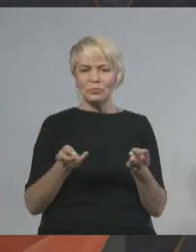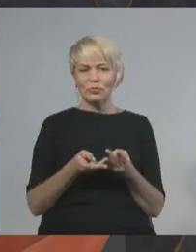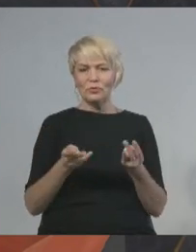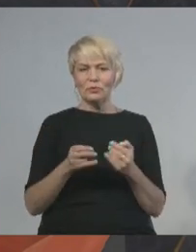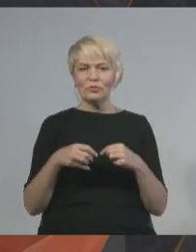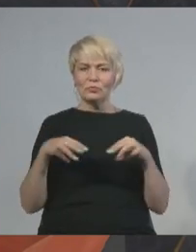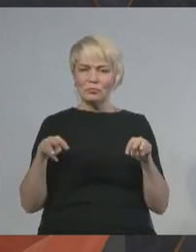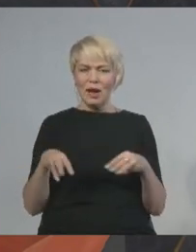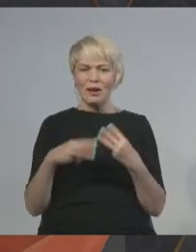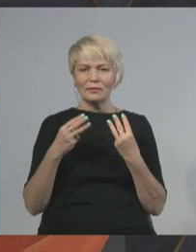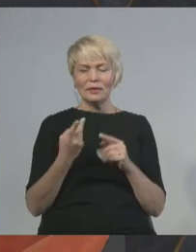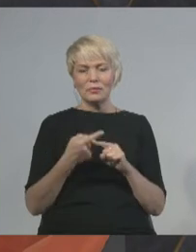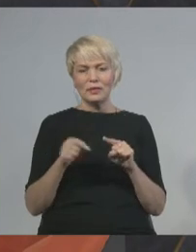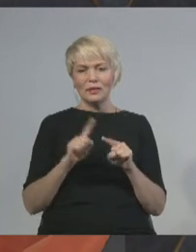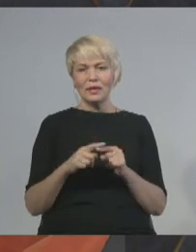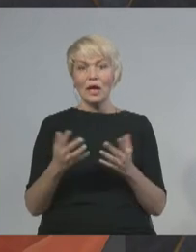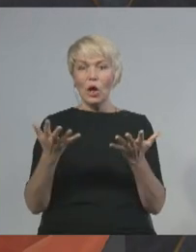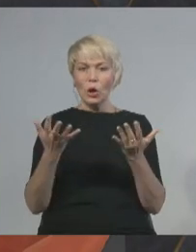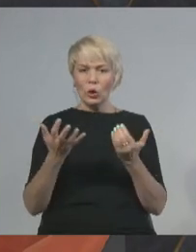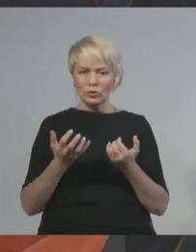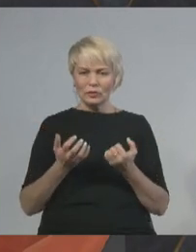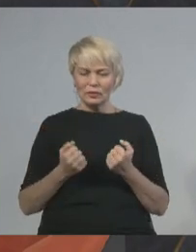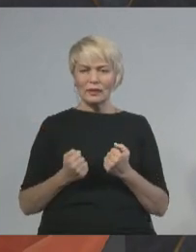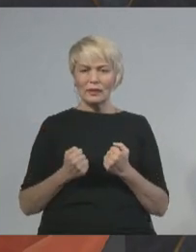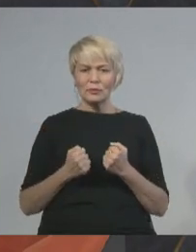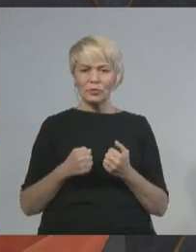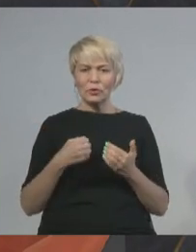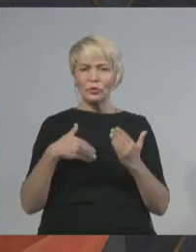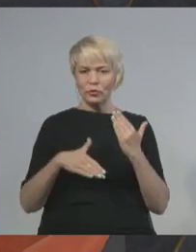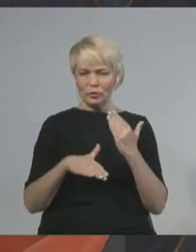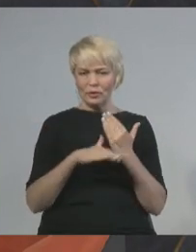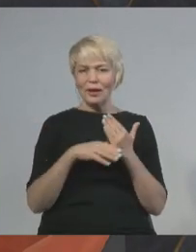we will really need these knowledge and skills